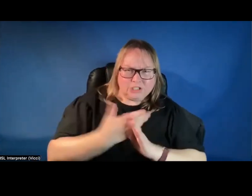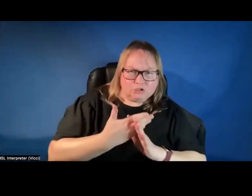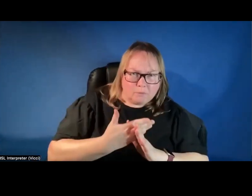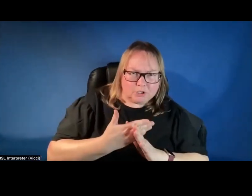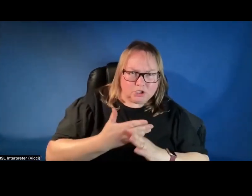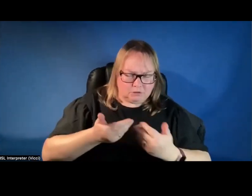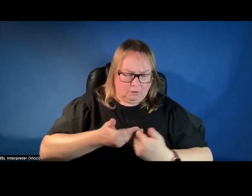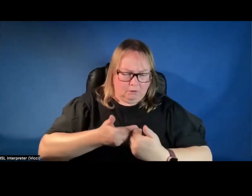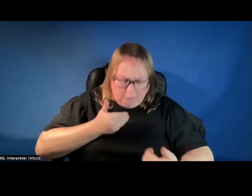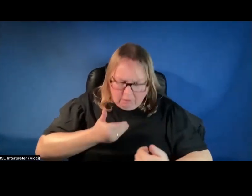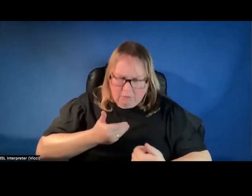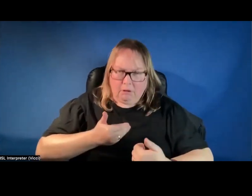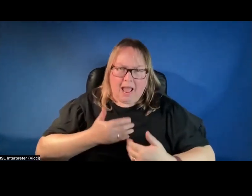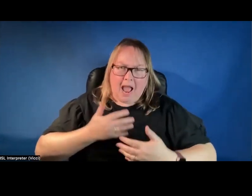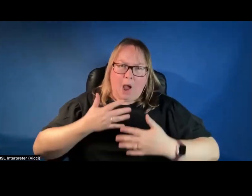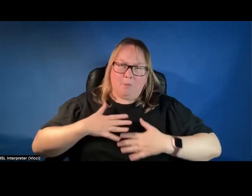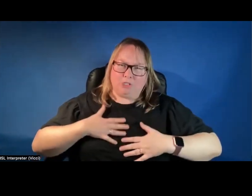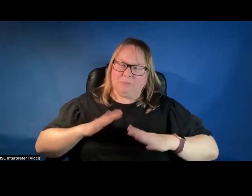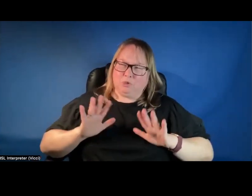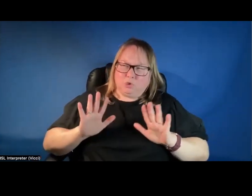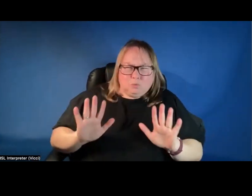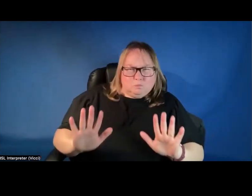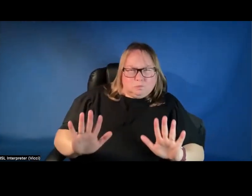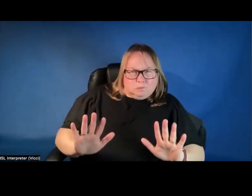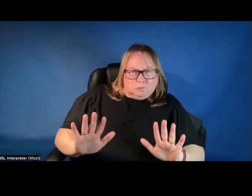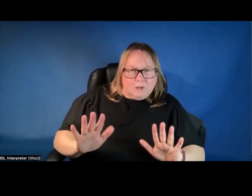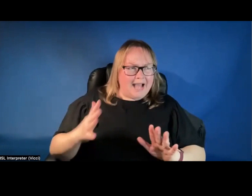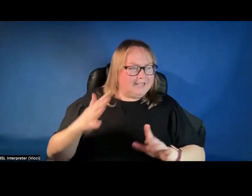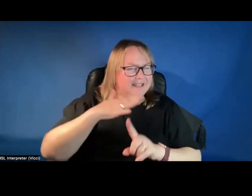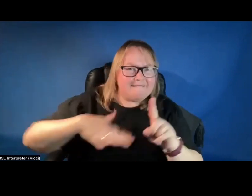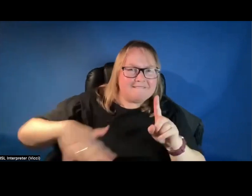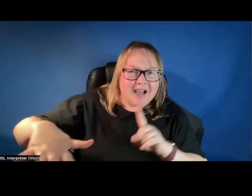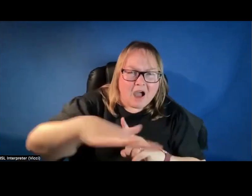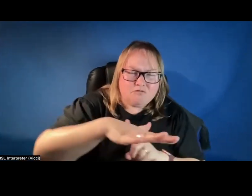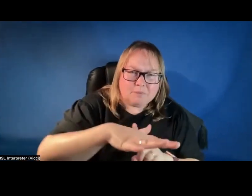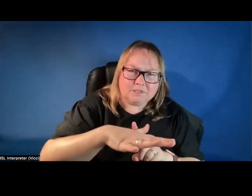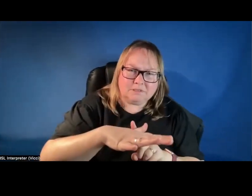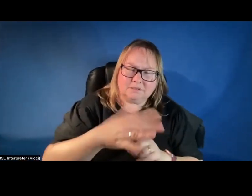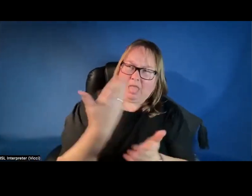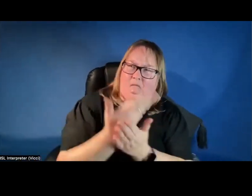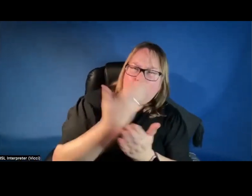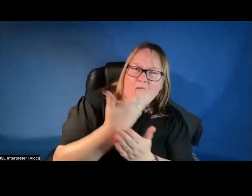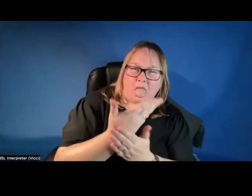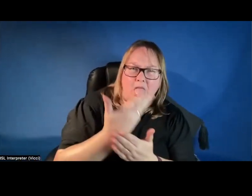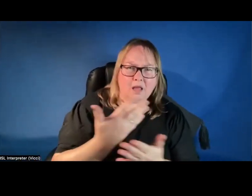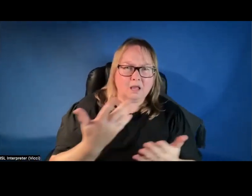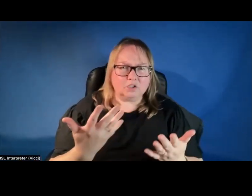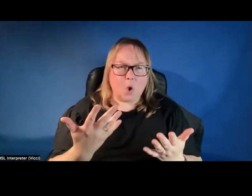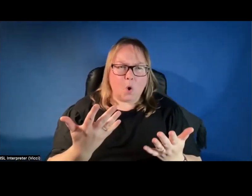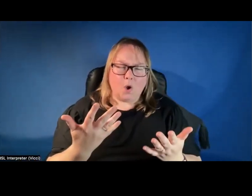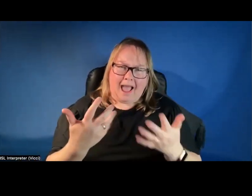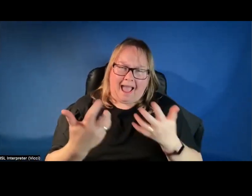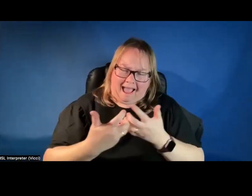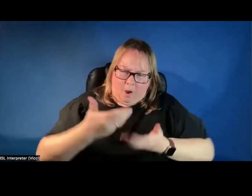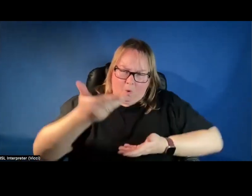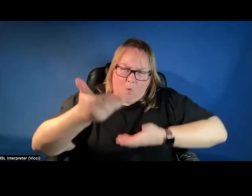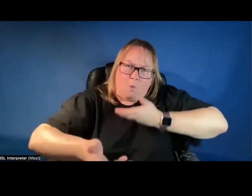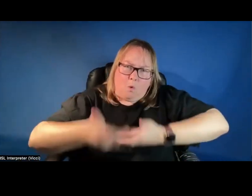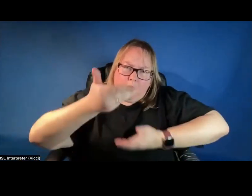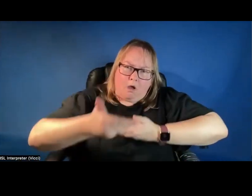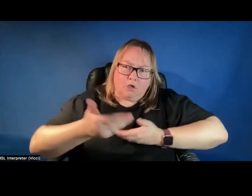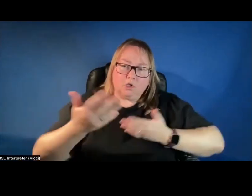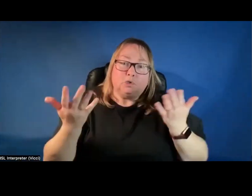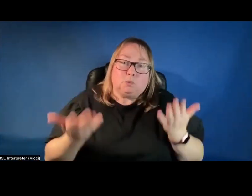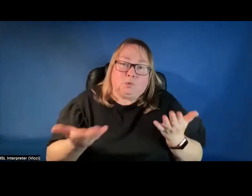interruptions that are demanded by our body as well as by our environment, in today's session on Crip